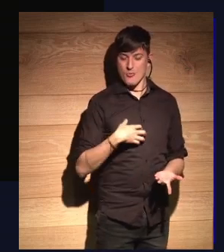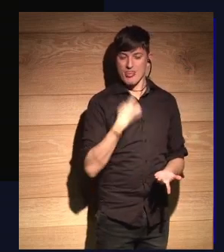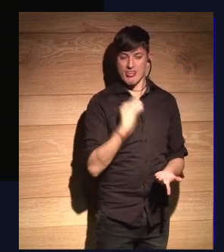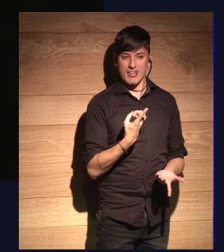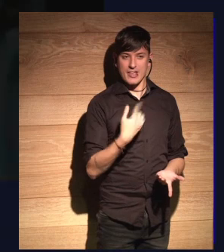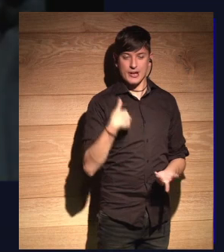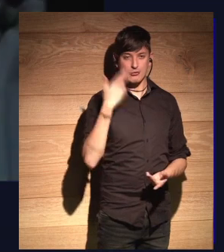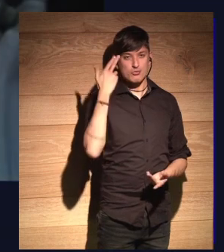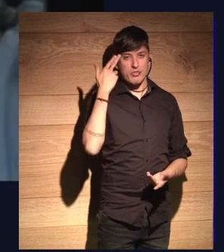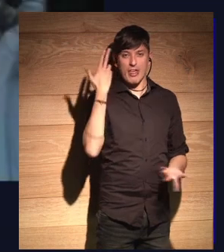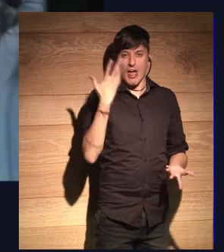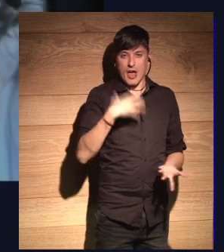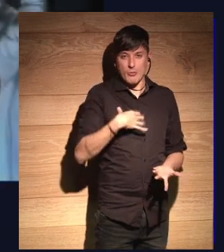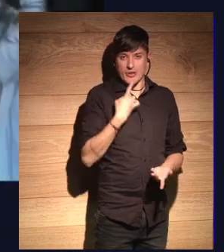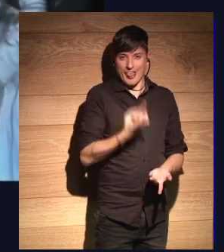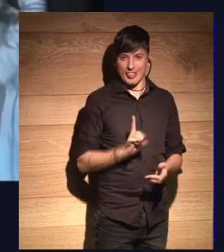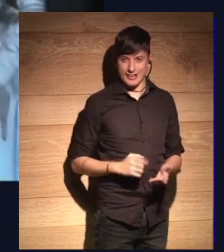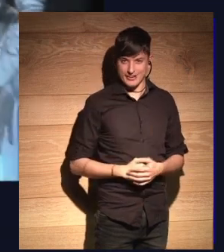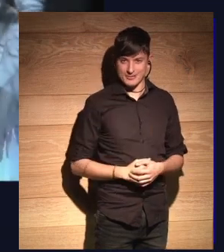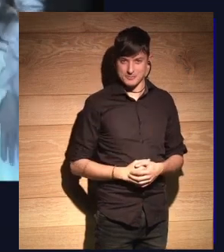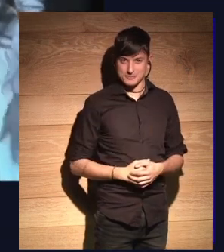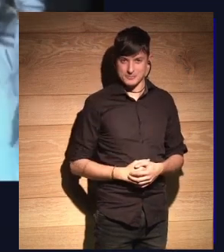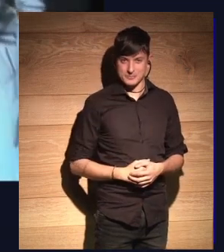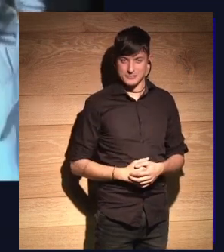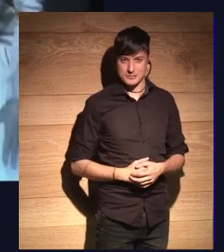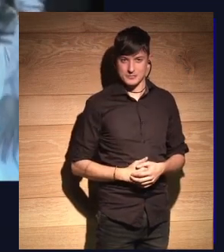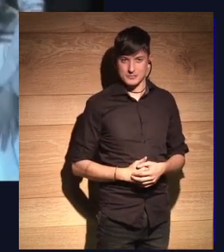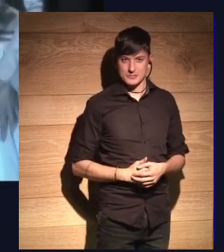over somebody. Are you ready to perform what you brought?